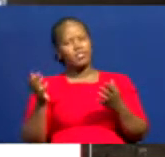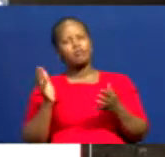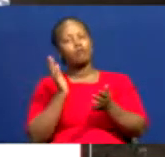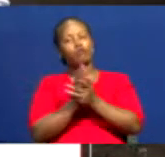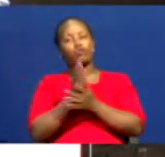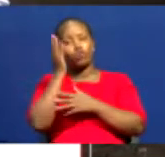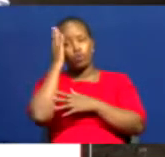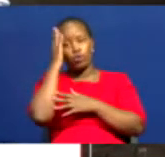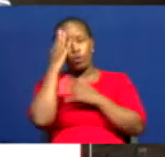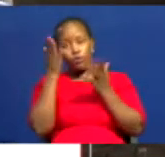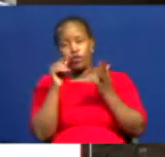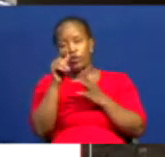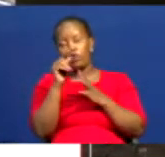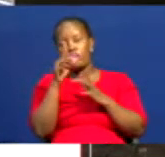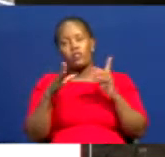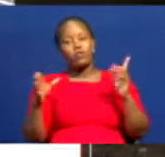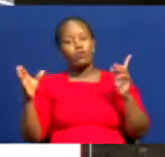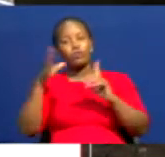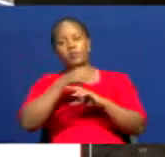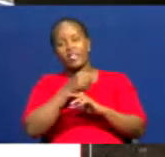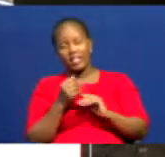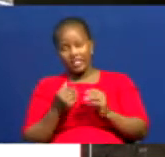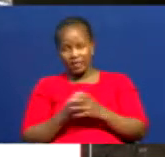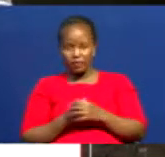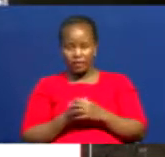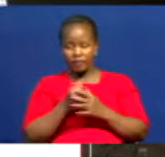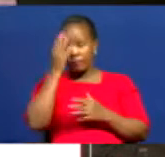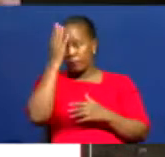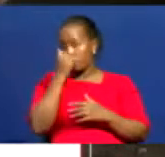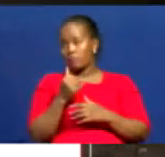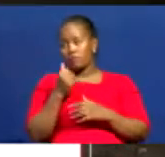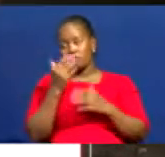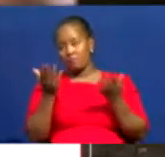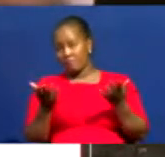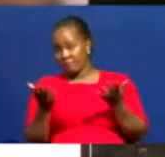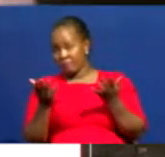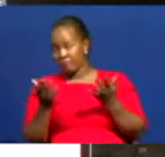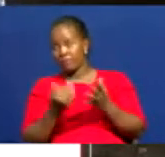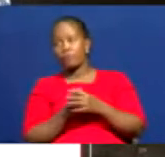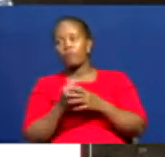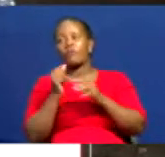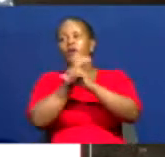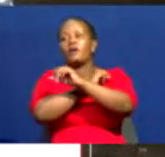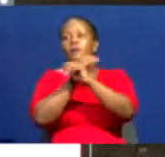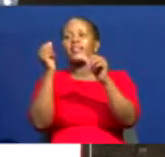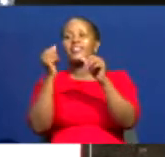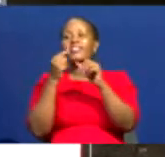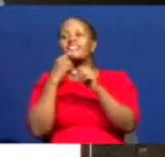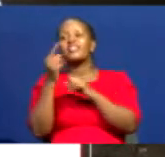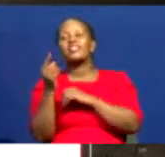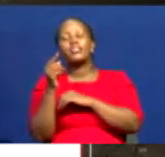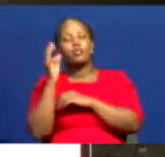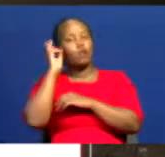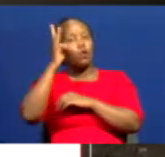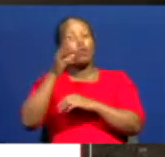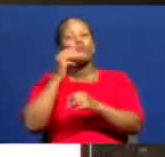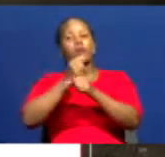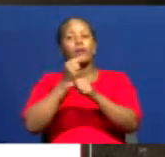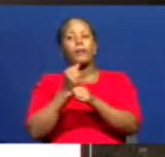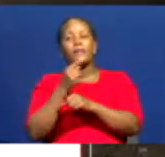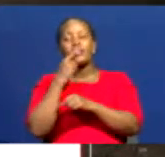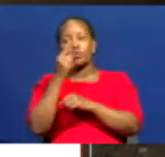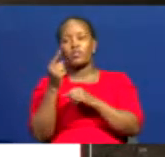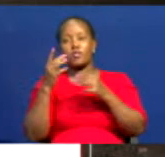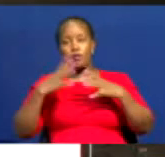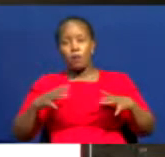know that will be achieved because saying he will now ensure that those people have been